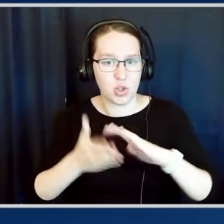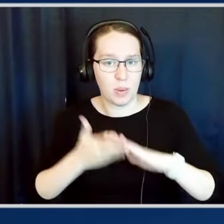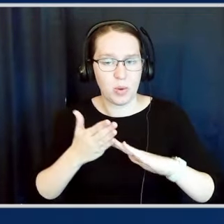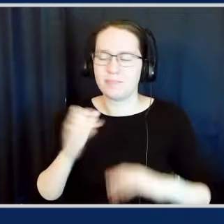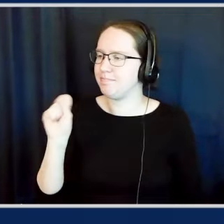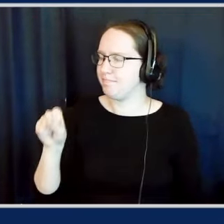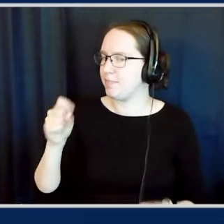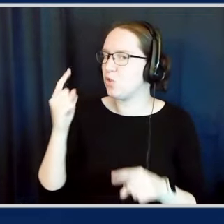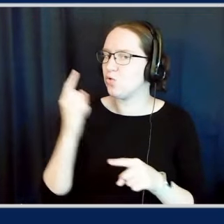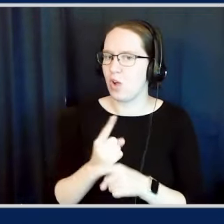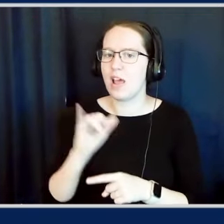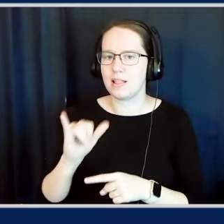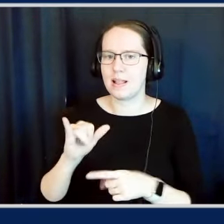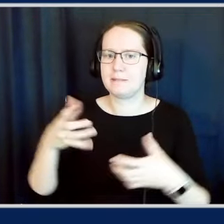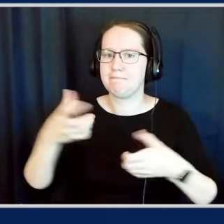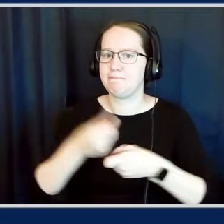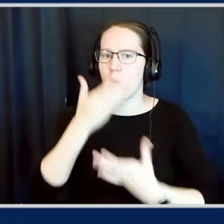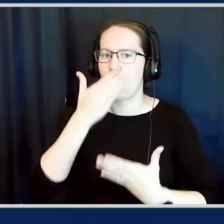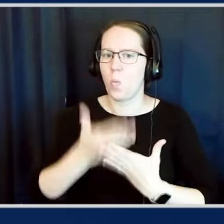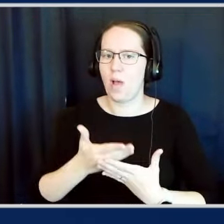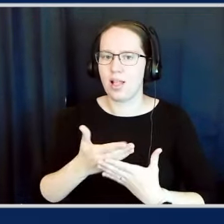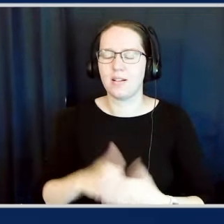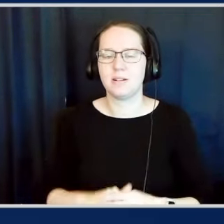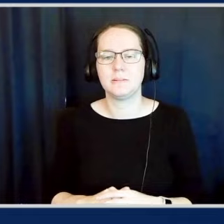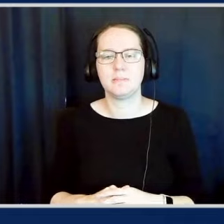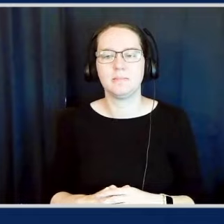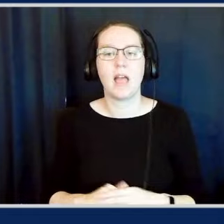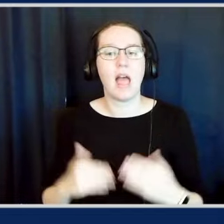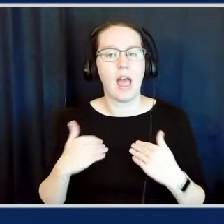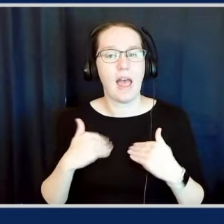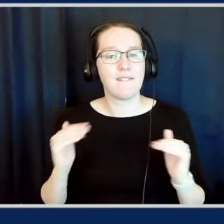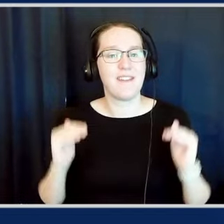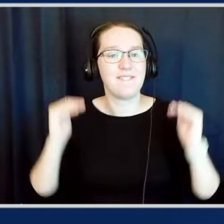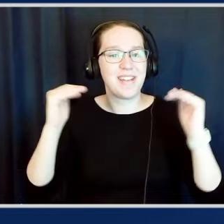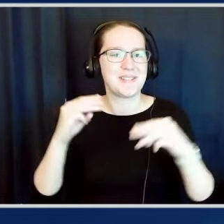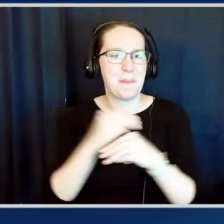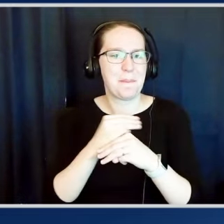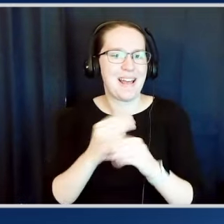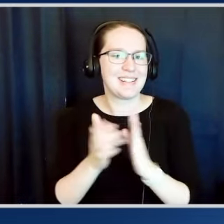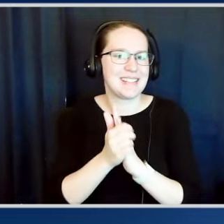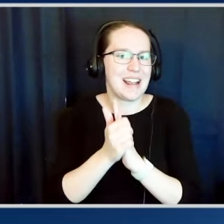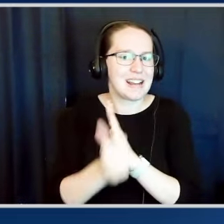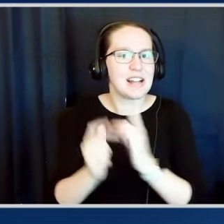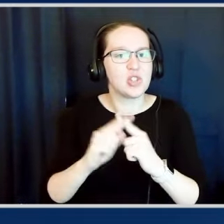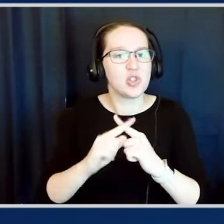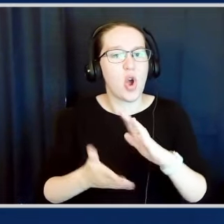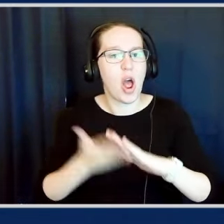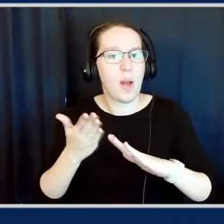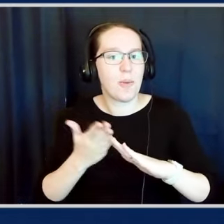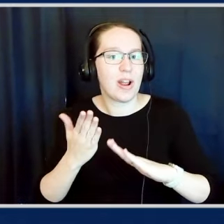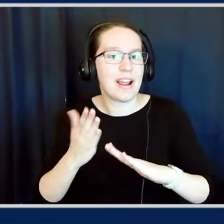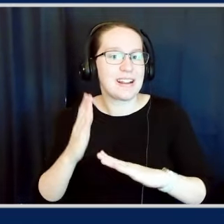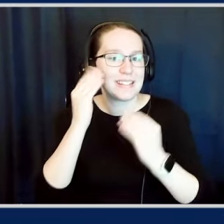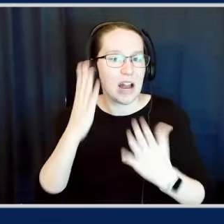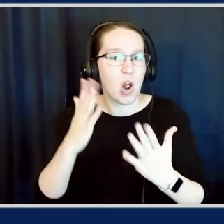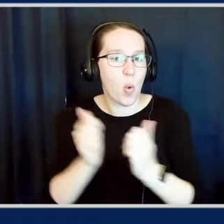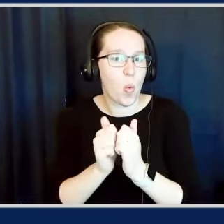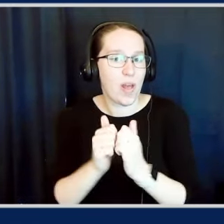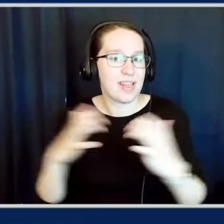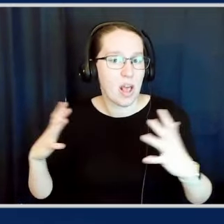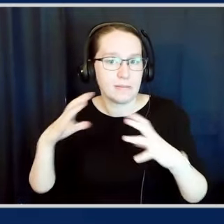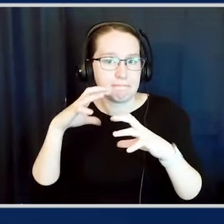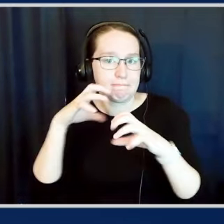that captures it really, really well, right? There are like advanced mathematical techniques to be able to operate on data without encrypting it, but these are